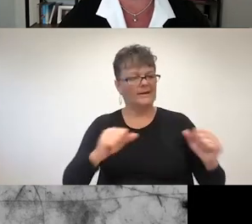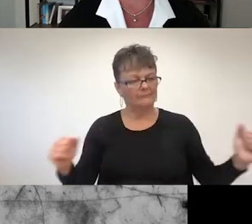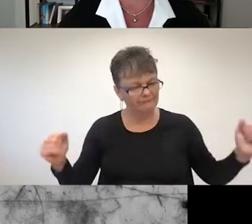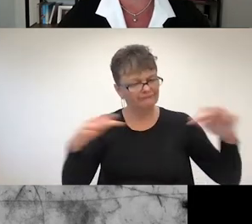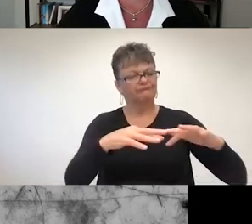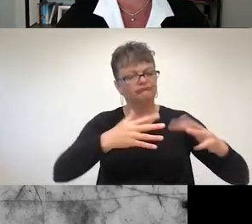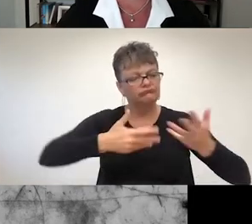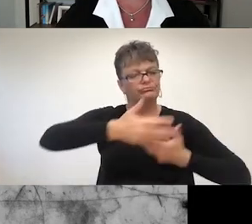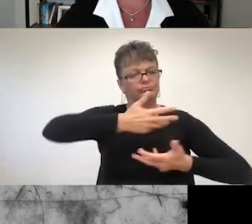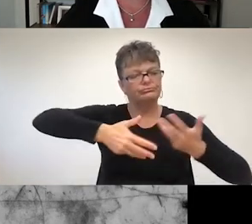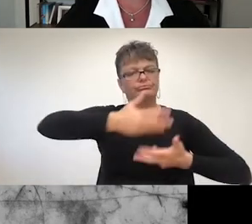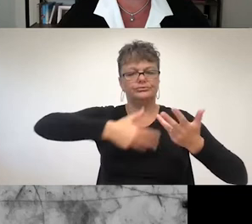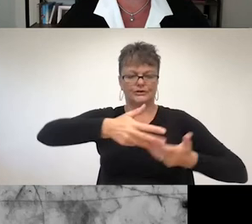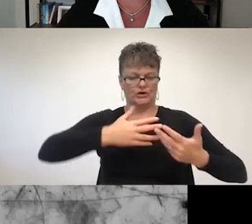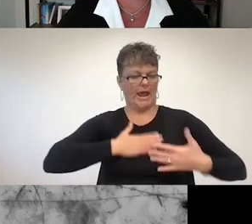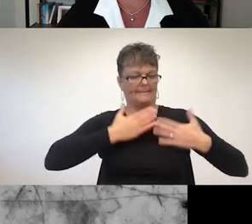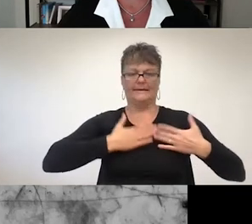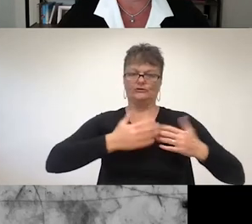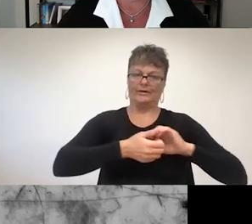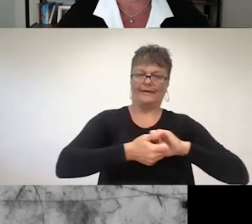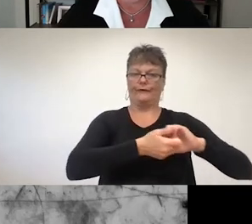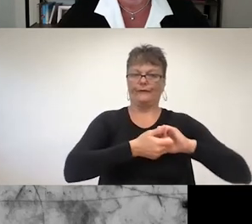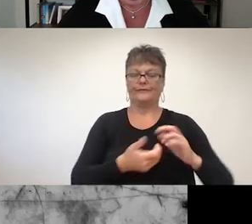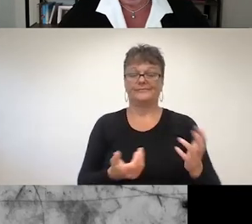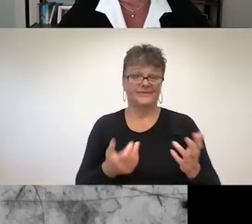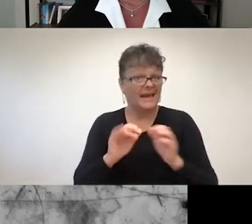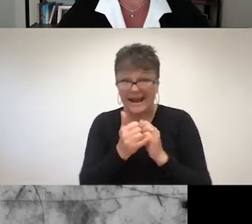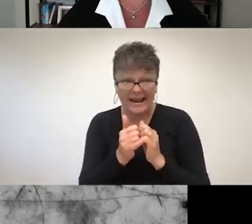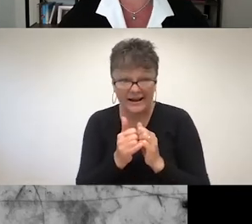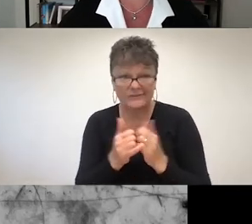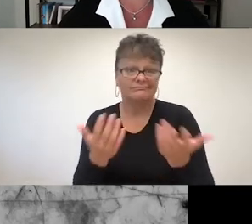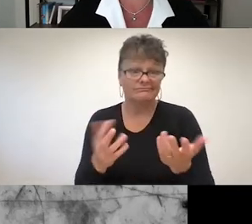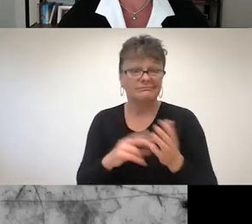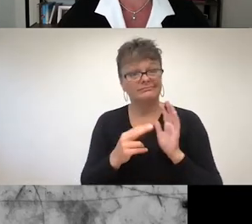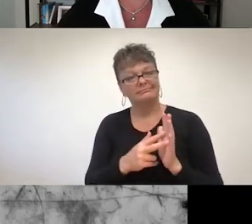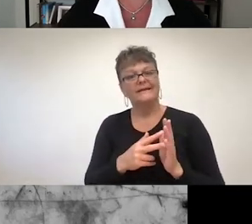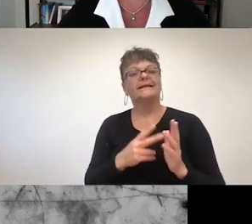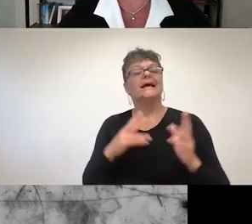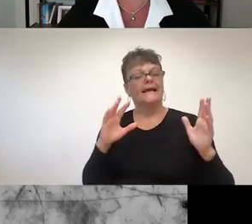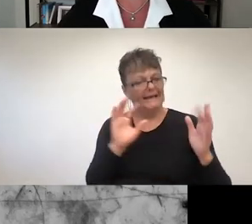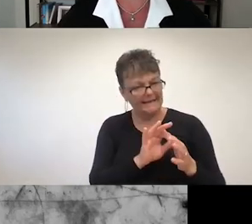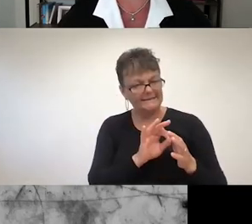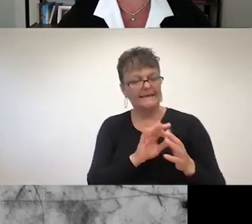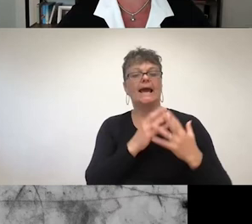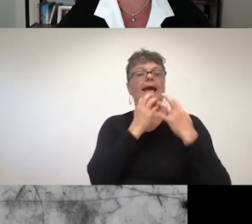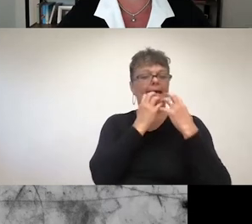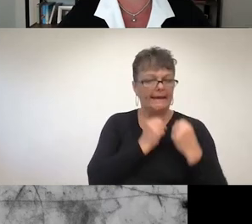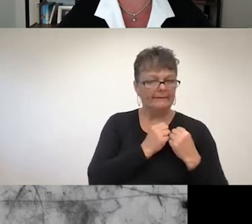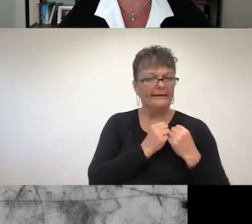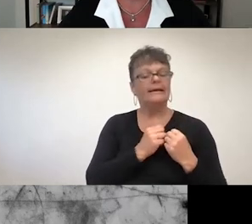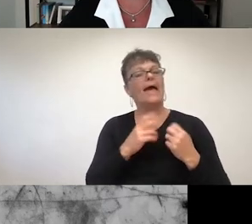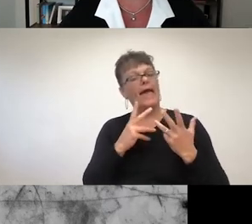you know how we do it? It's by connecting, caring, and contributing. It's by recognizing